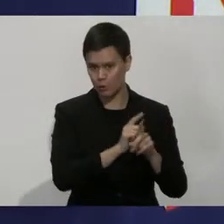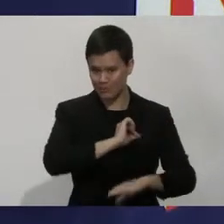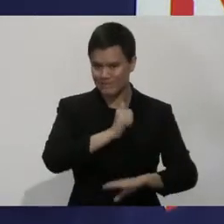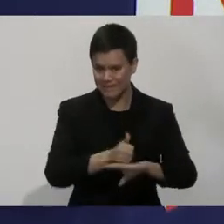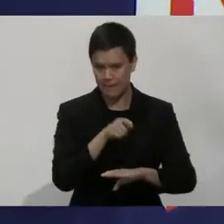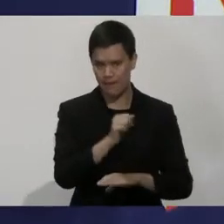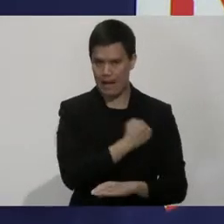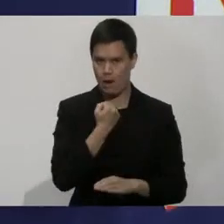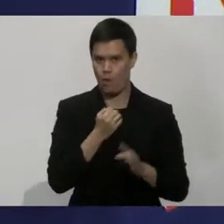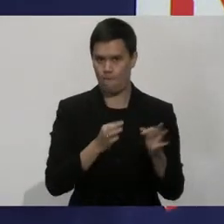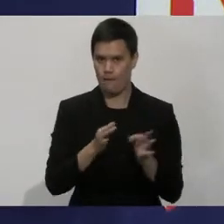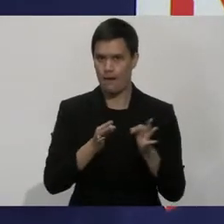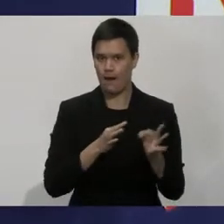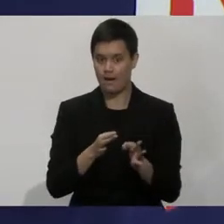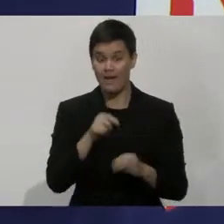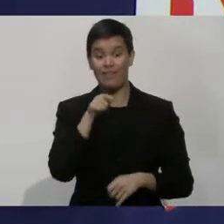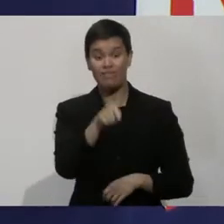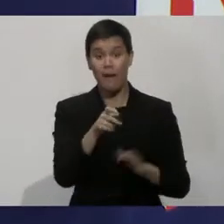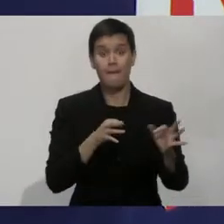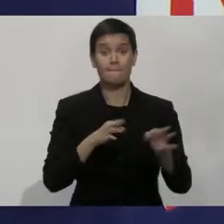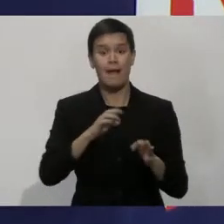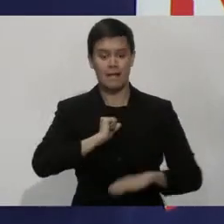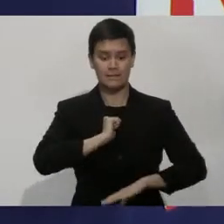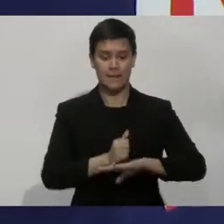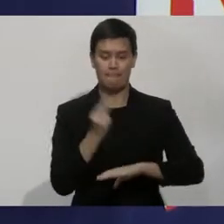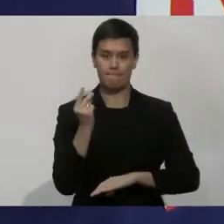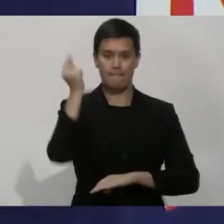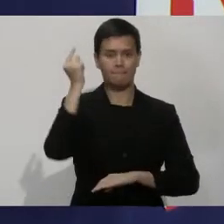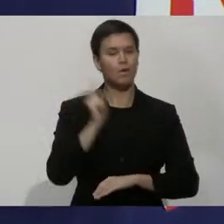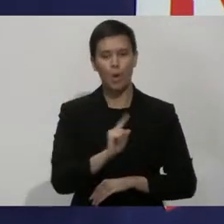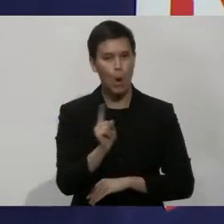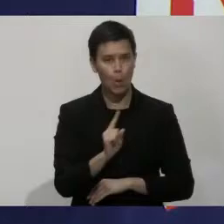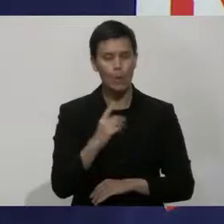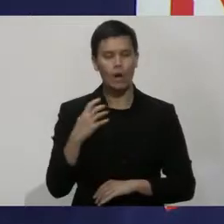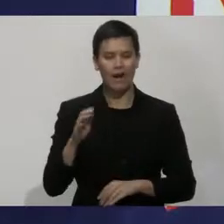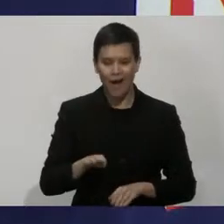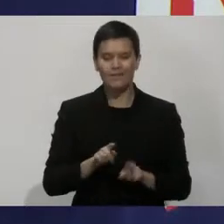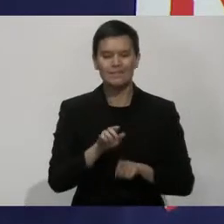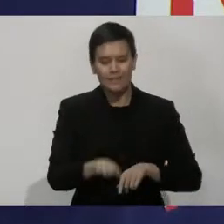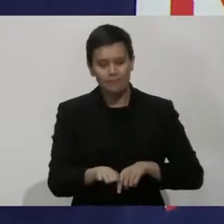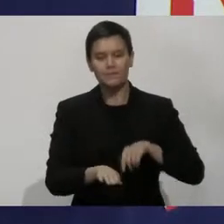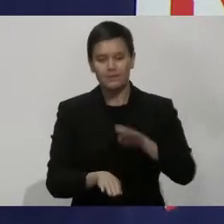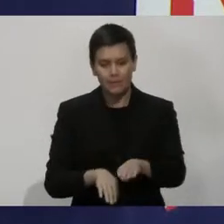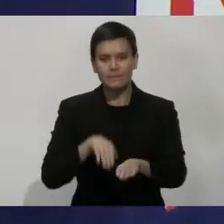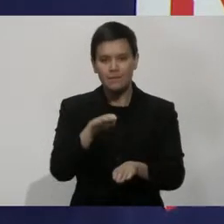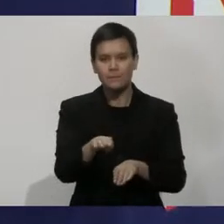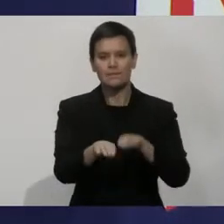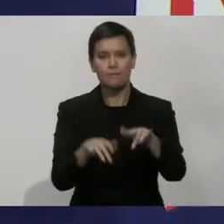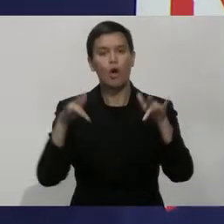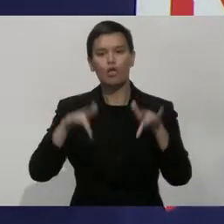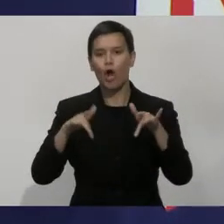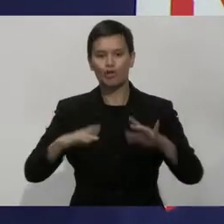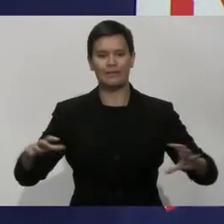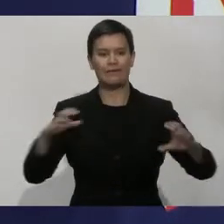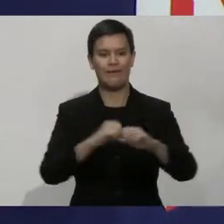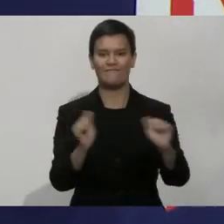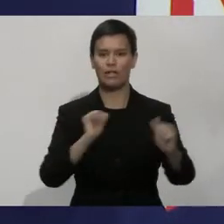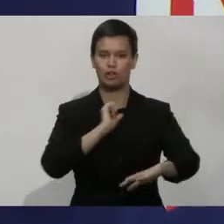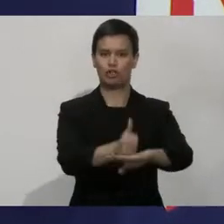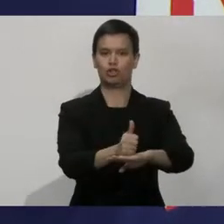The implementation has been happening in waves and it's been scaling up. Would we have liked it to have been faster? I think both of us have said we would have liked it to have been